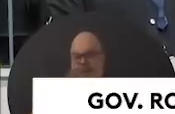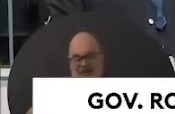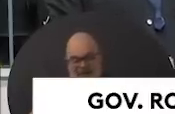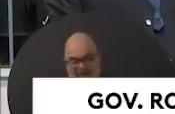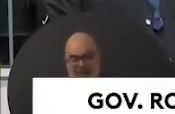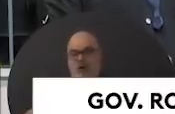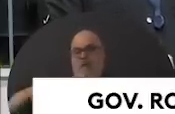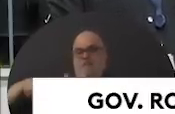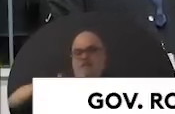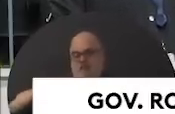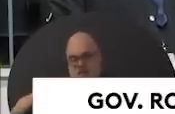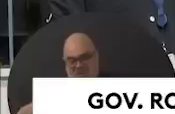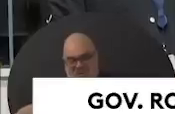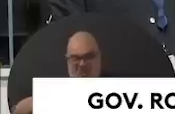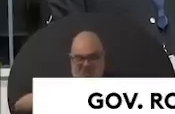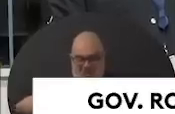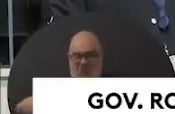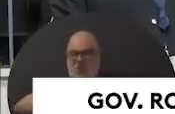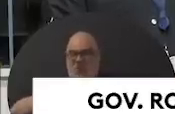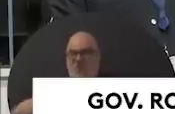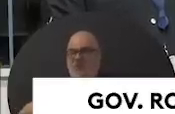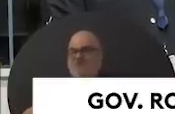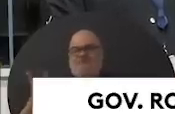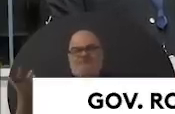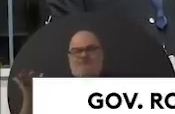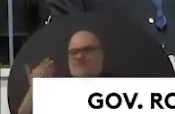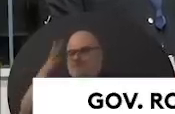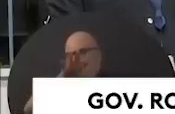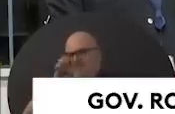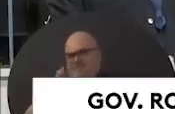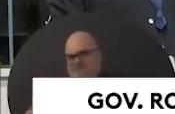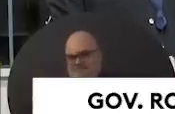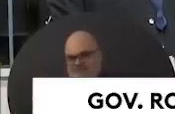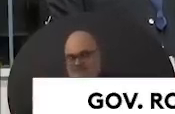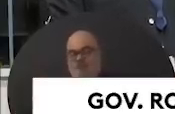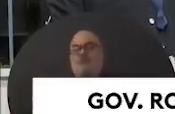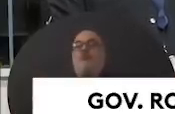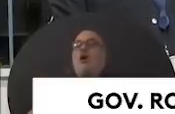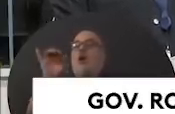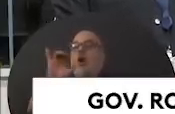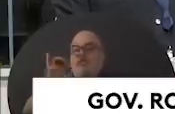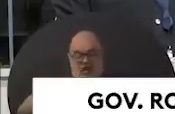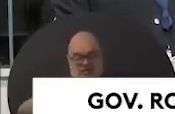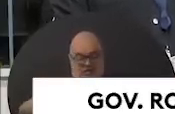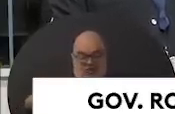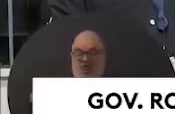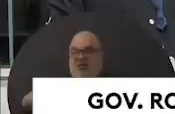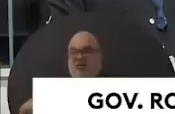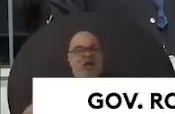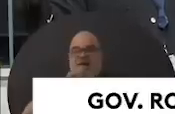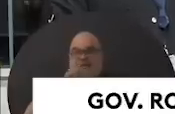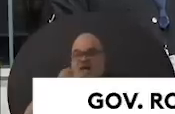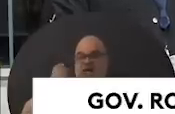County, there are different tracks that would take it into any one of those places. And then I would also say to other Floridians, even if you're not necessarily right